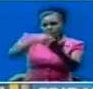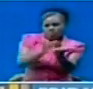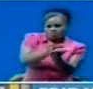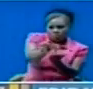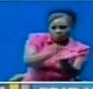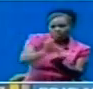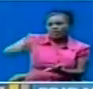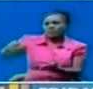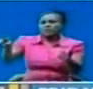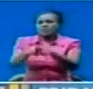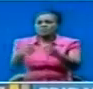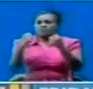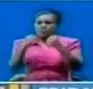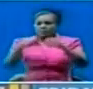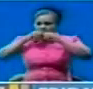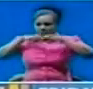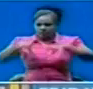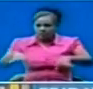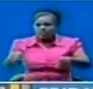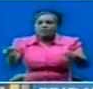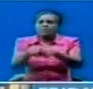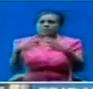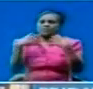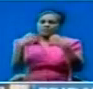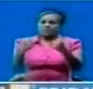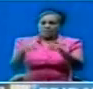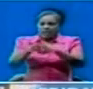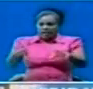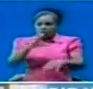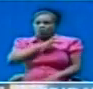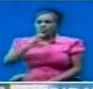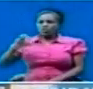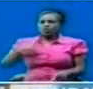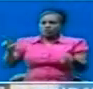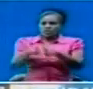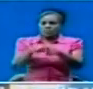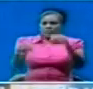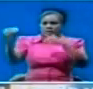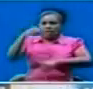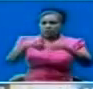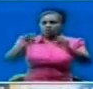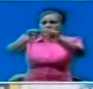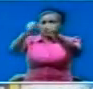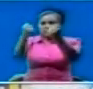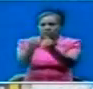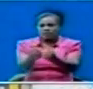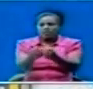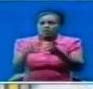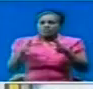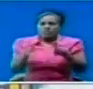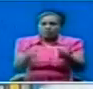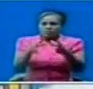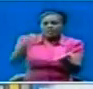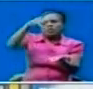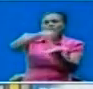counties and strengthening devolution, strengthening the National Land Commission and the electoral system, enforcing